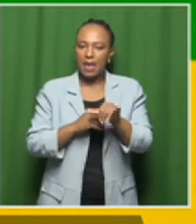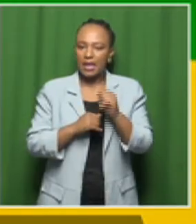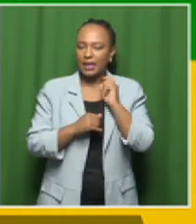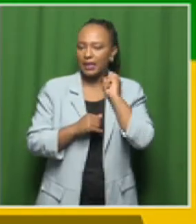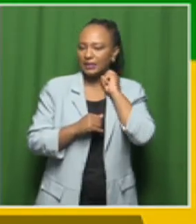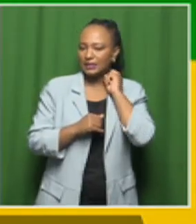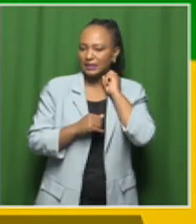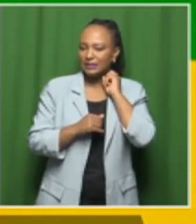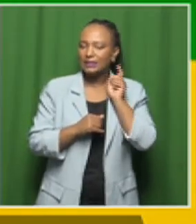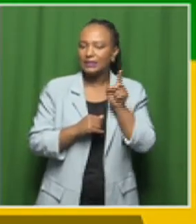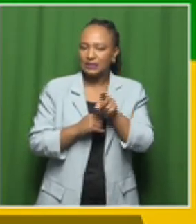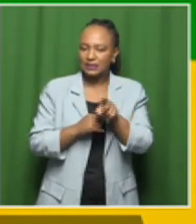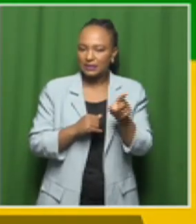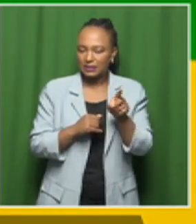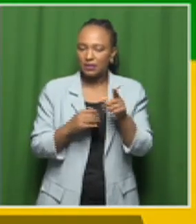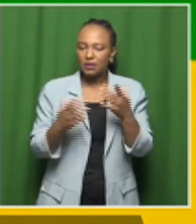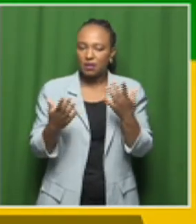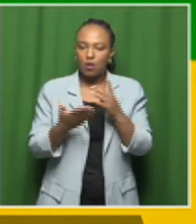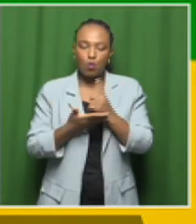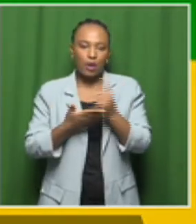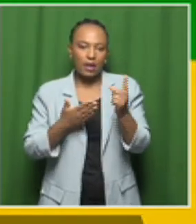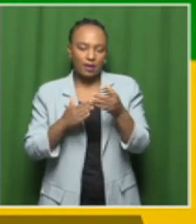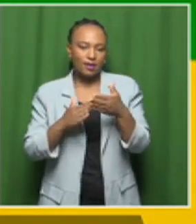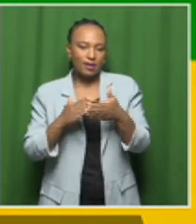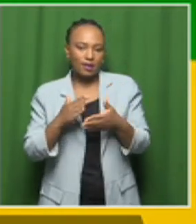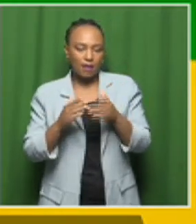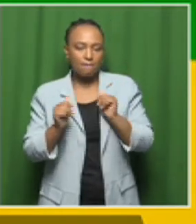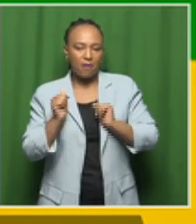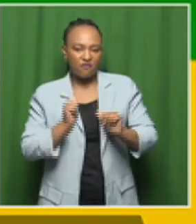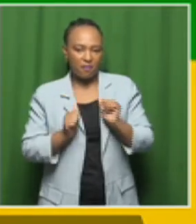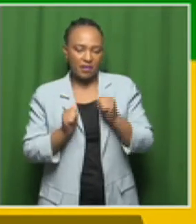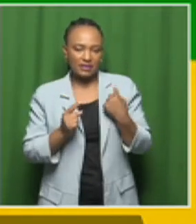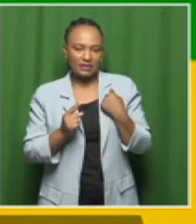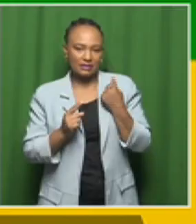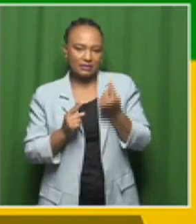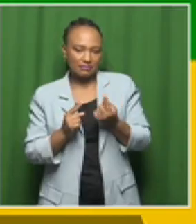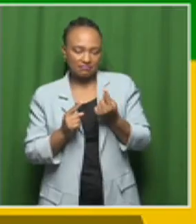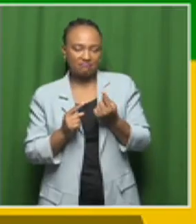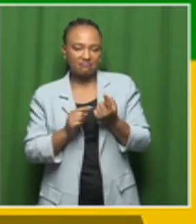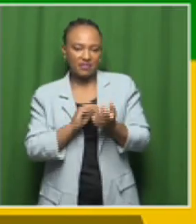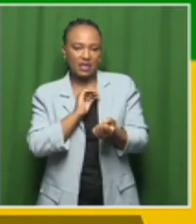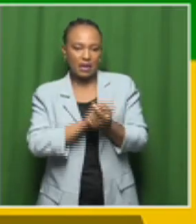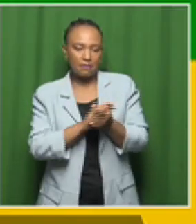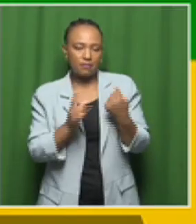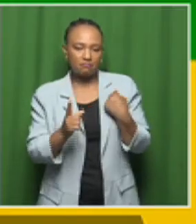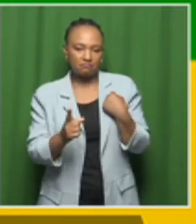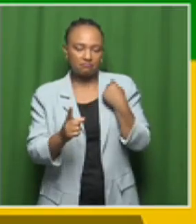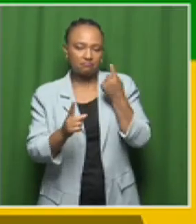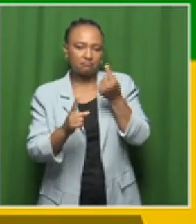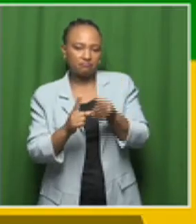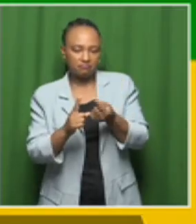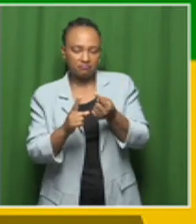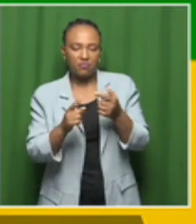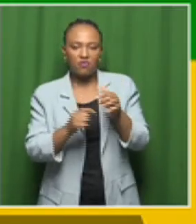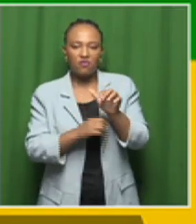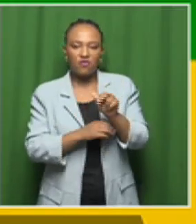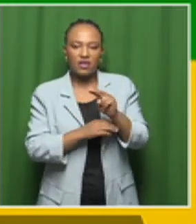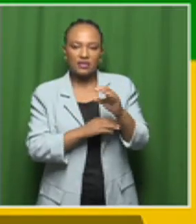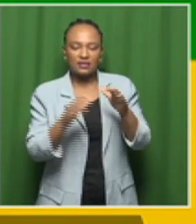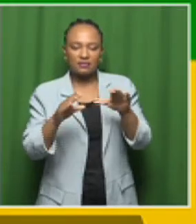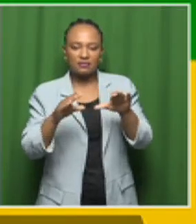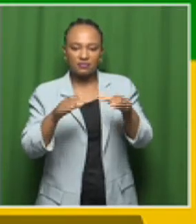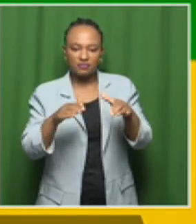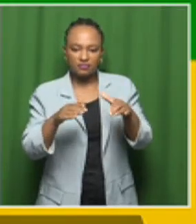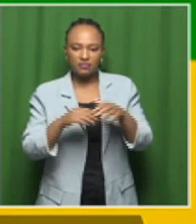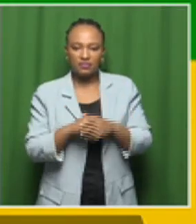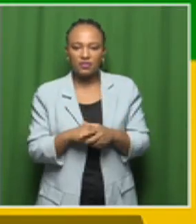of the weakest electoral performance to date in the history of the democratic ruling. So we're going to be continuing